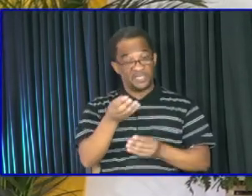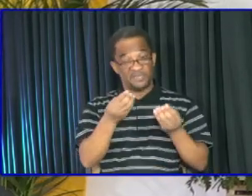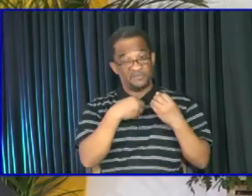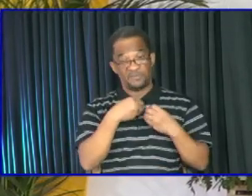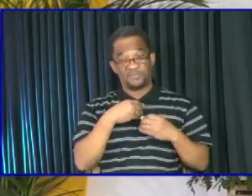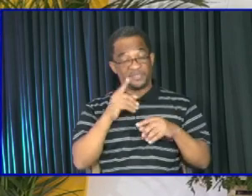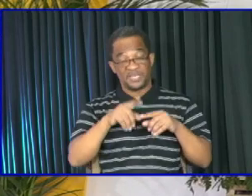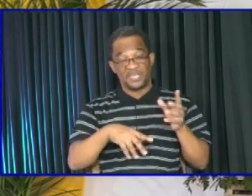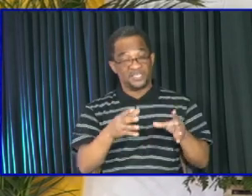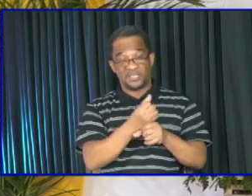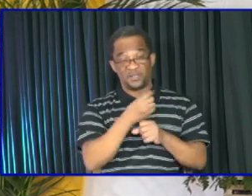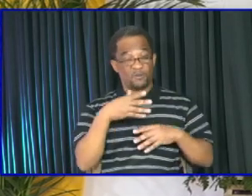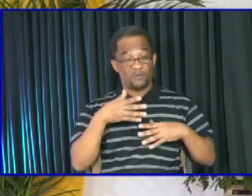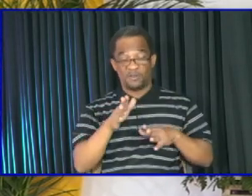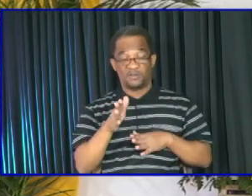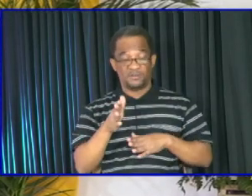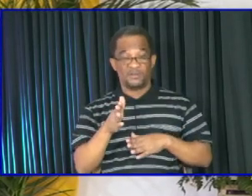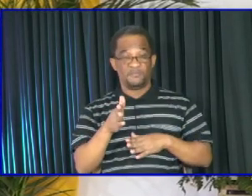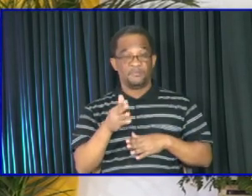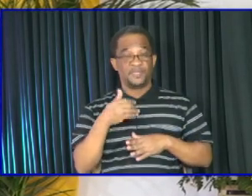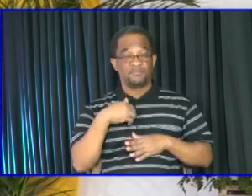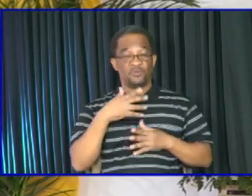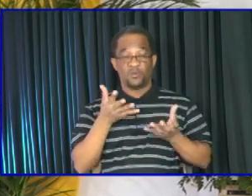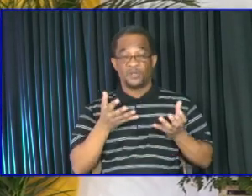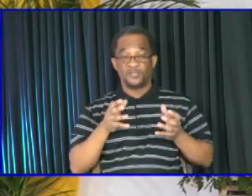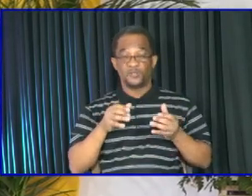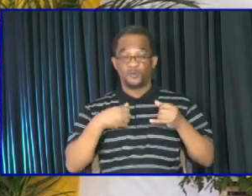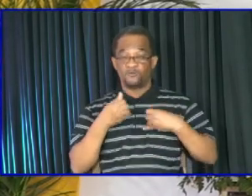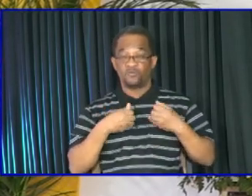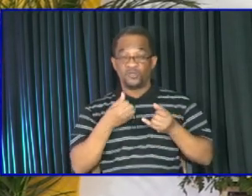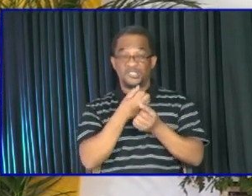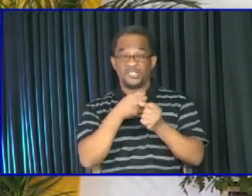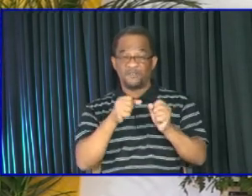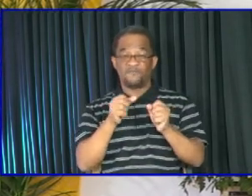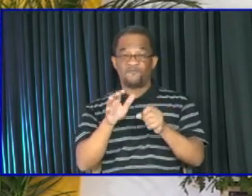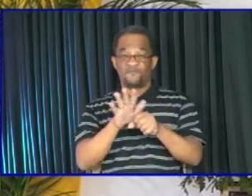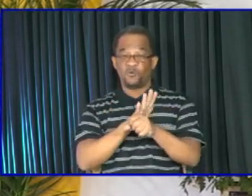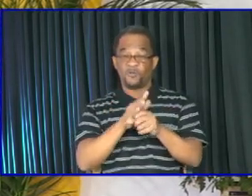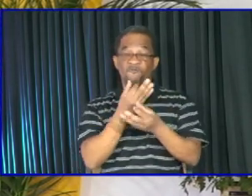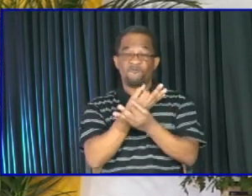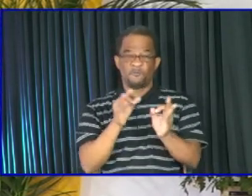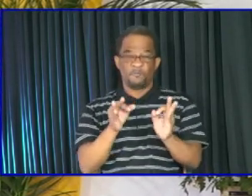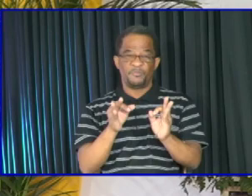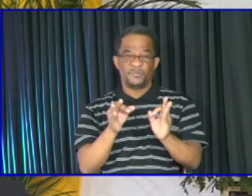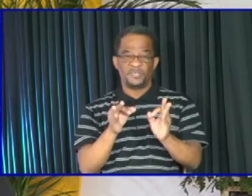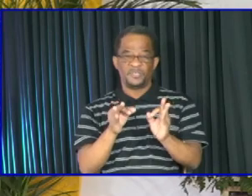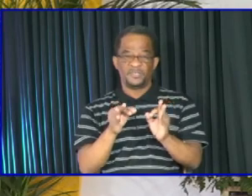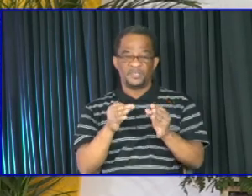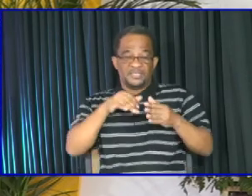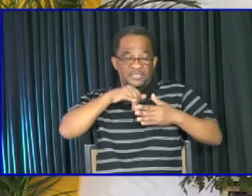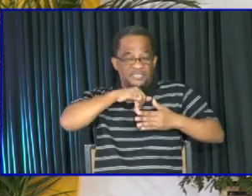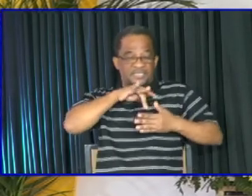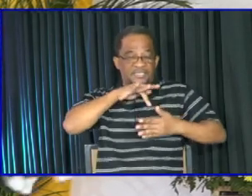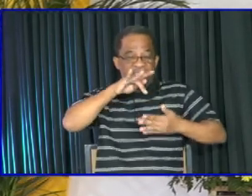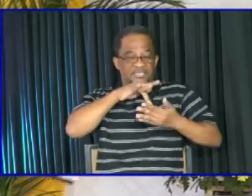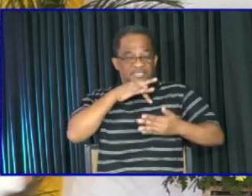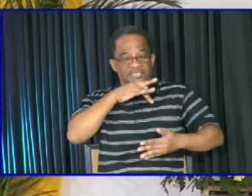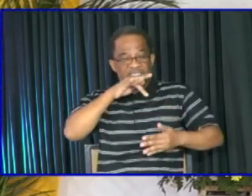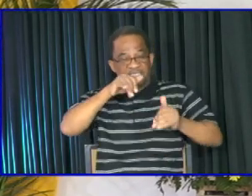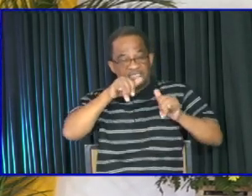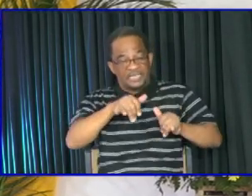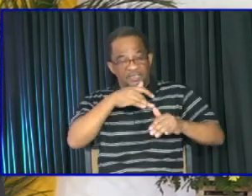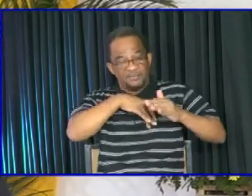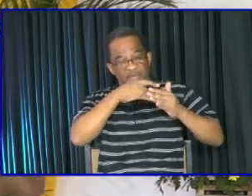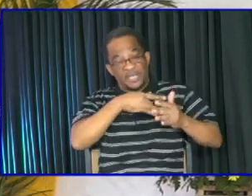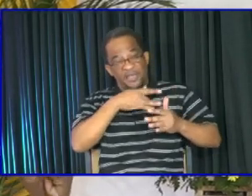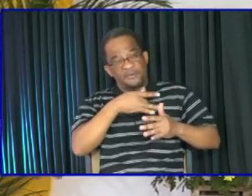take it away. I want the joy of salvation, full and free, to be settled in your bosom to the extent that